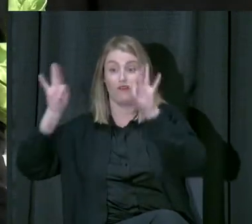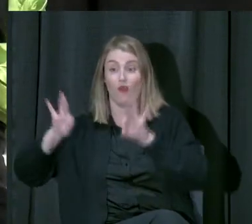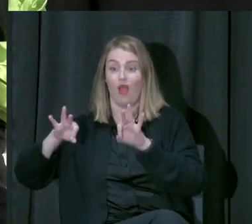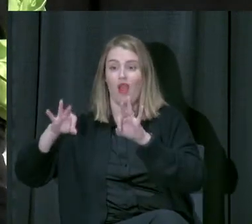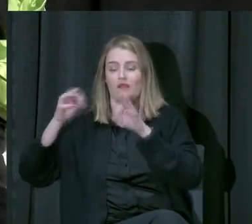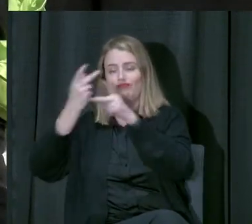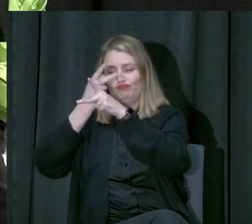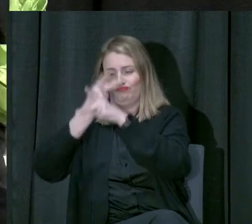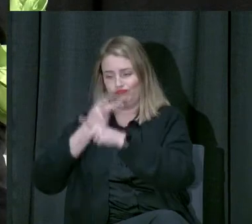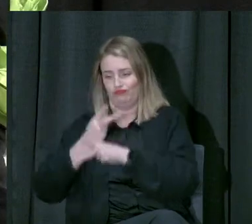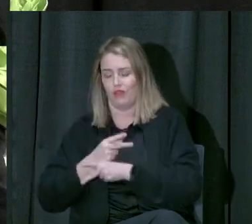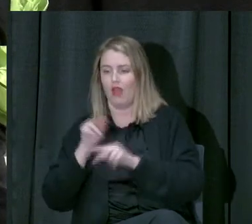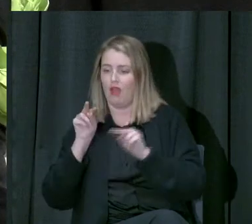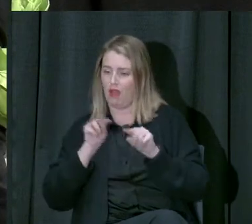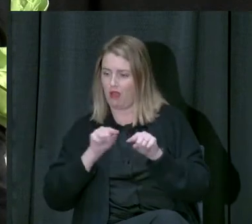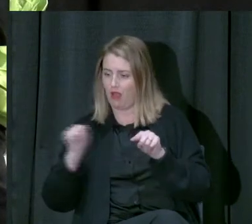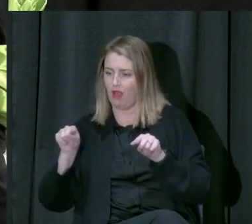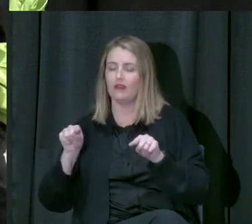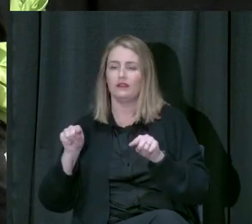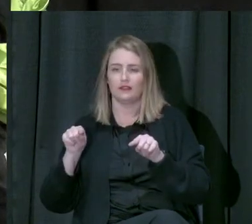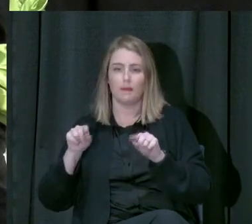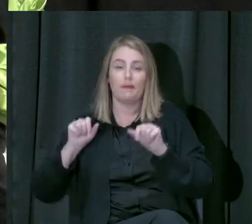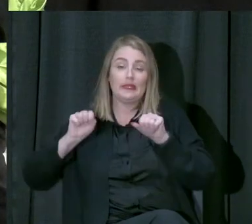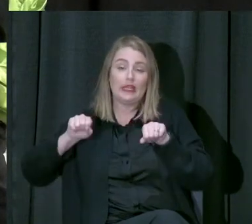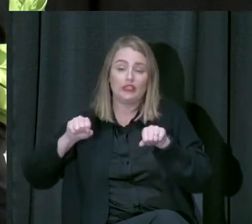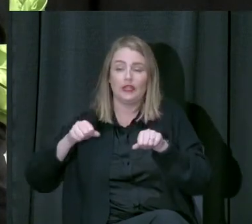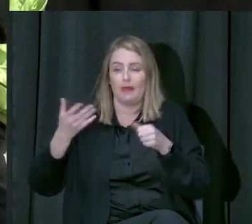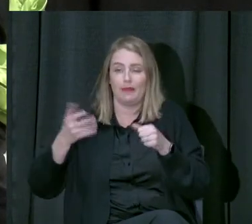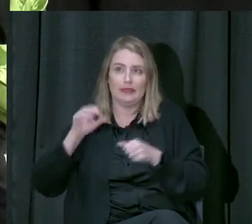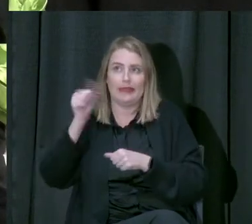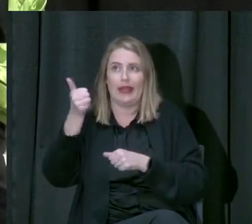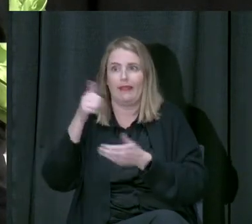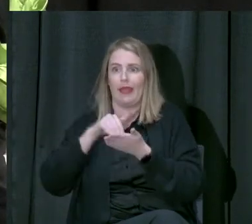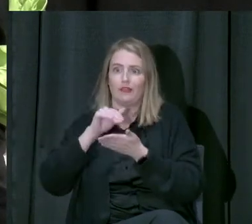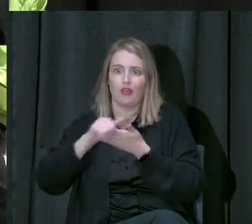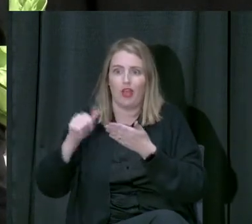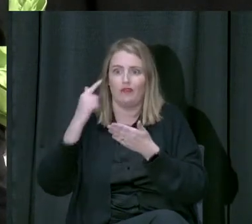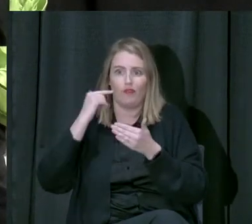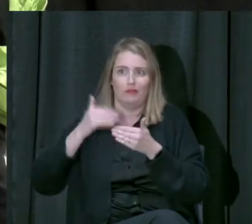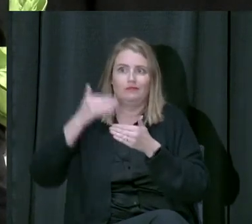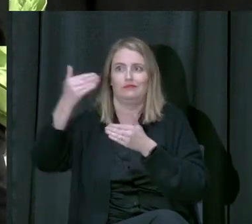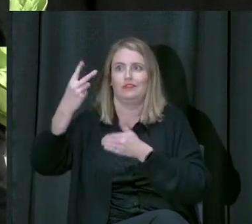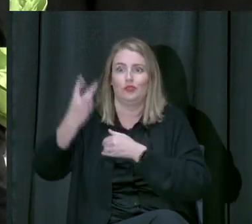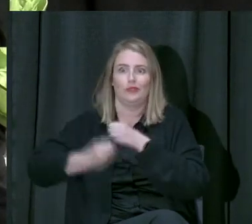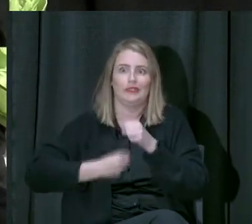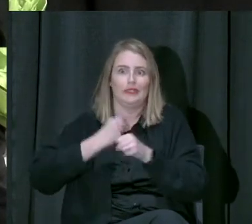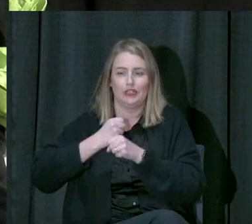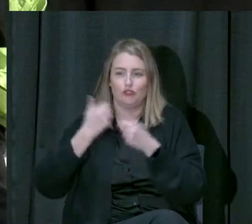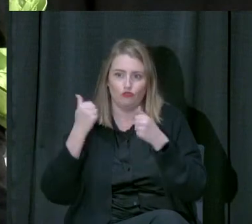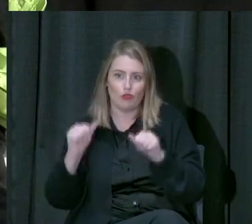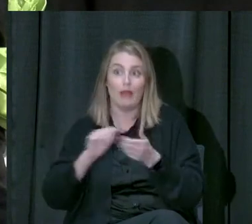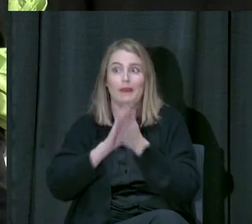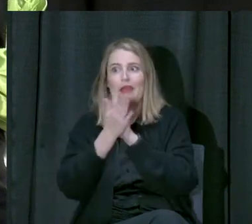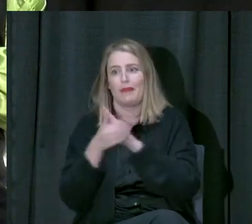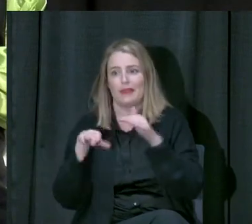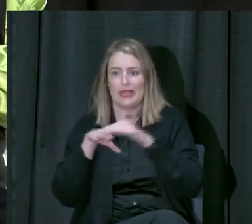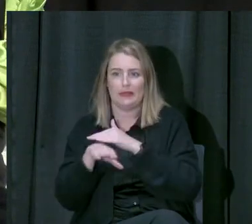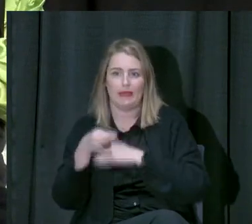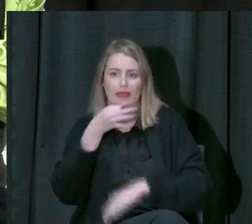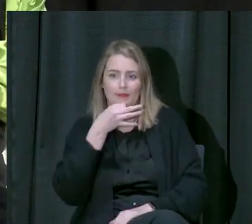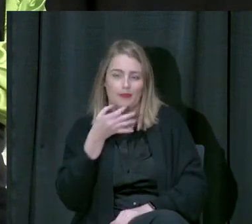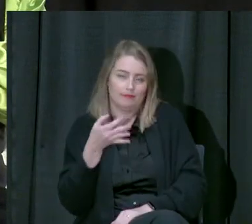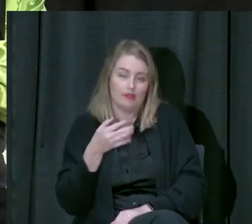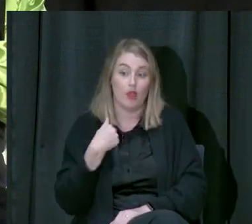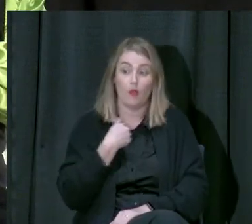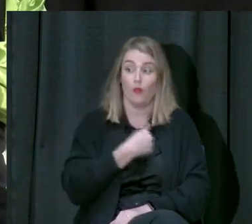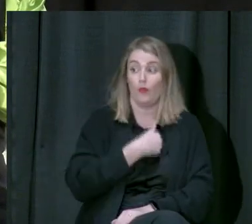that you're potentially spending $10,000 over the next 2 years to try to become an accessibility expert, because